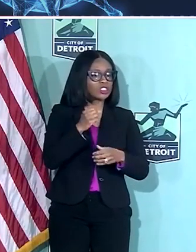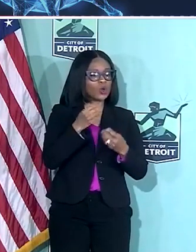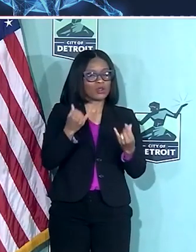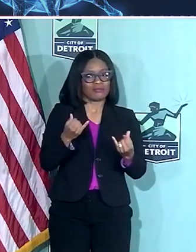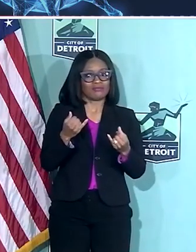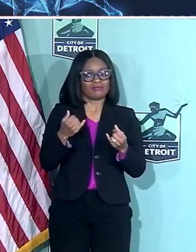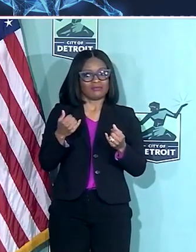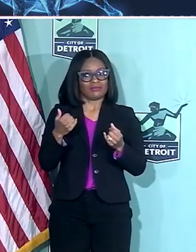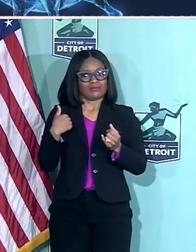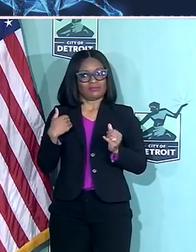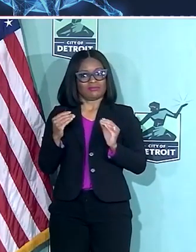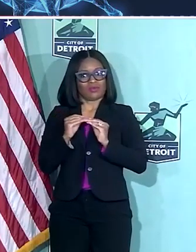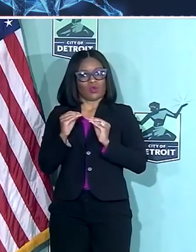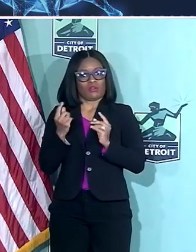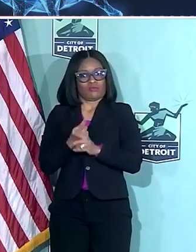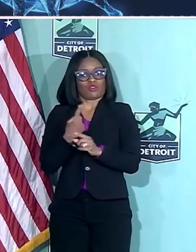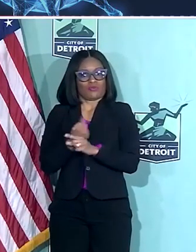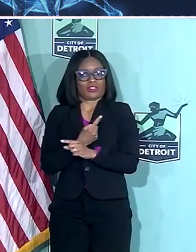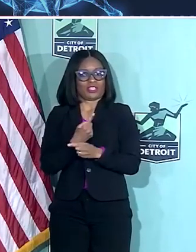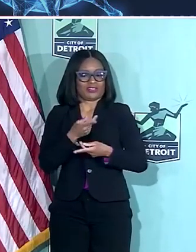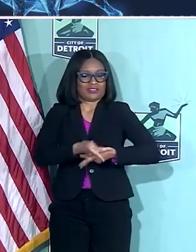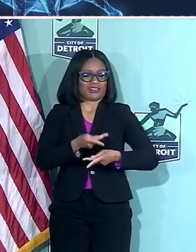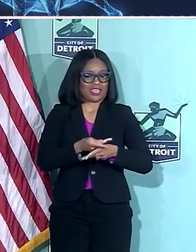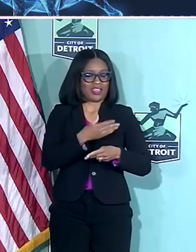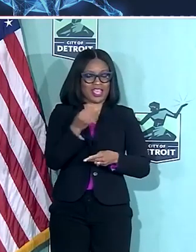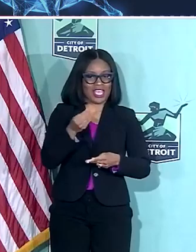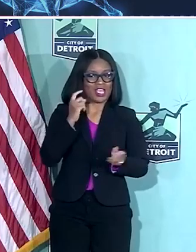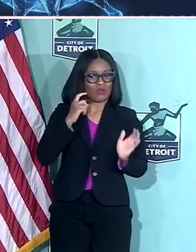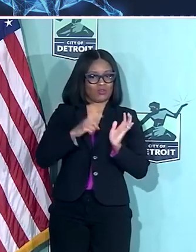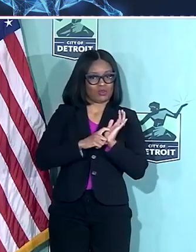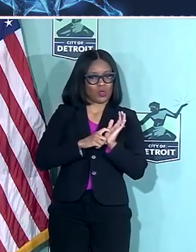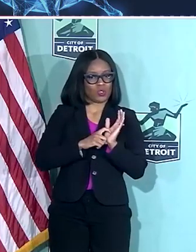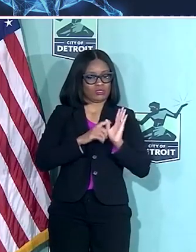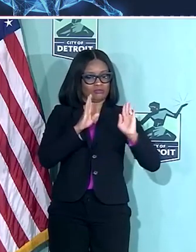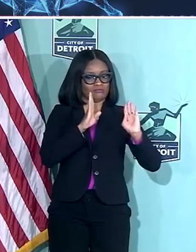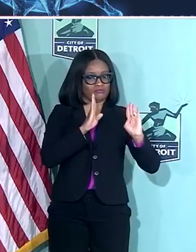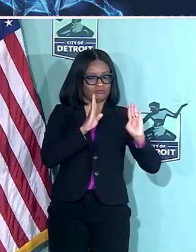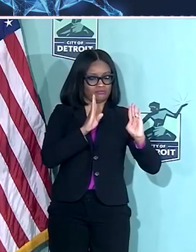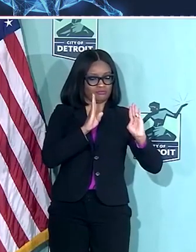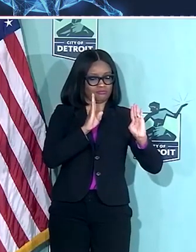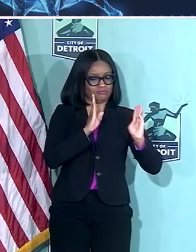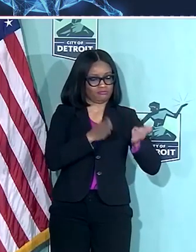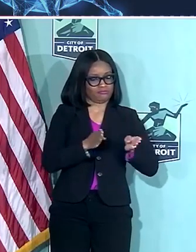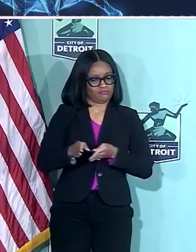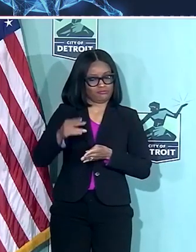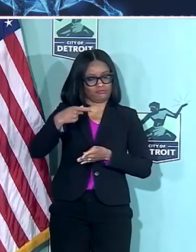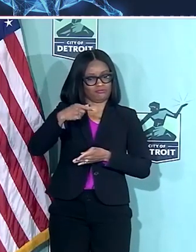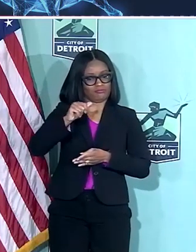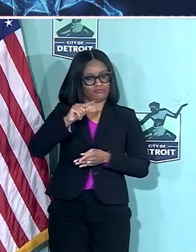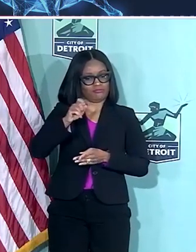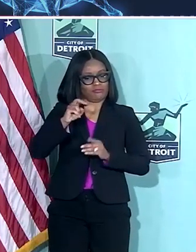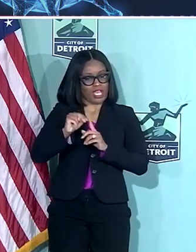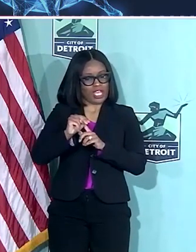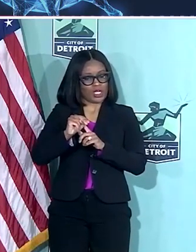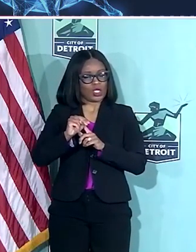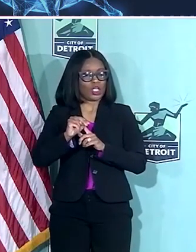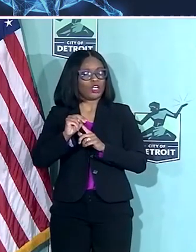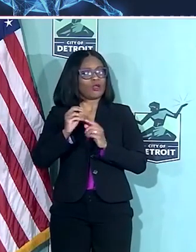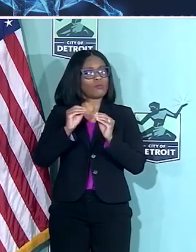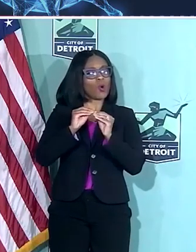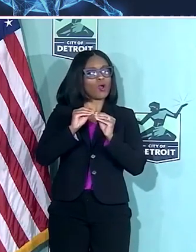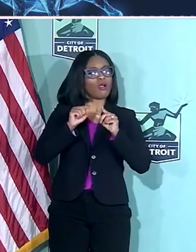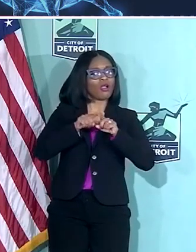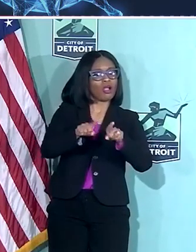care. And you're starting to see patterns that are much more common to the seasonal flu, that the folks that we